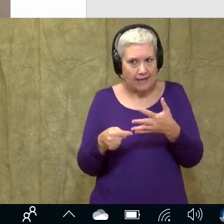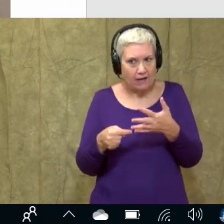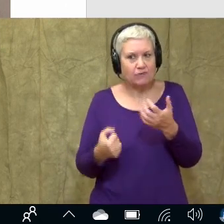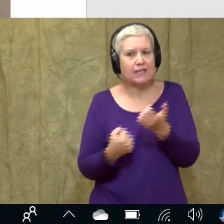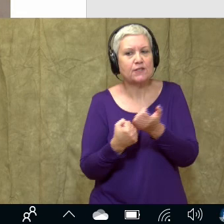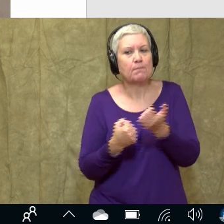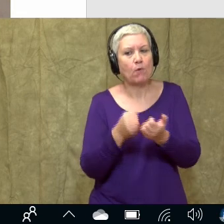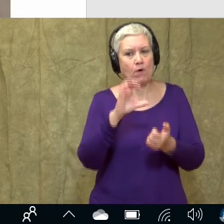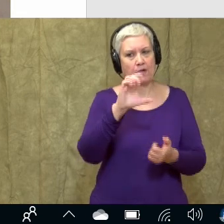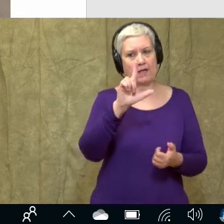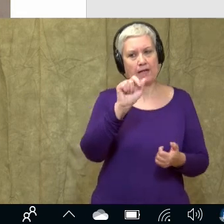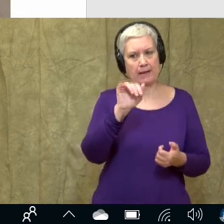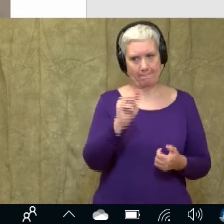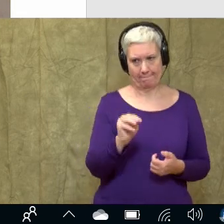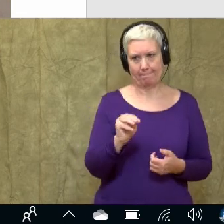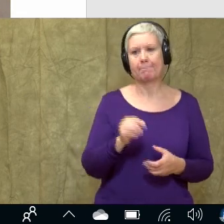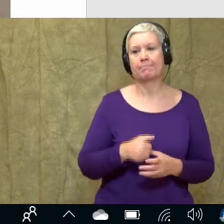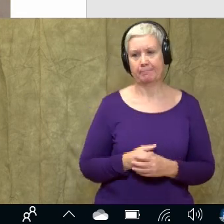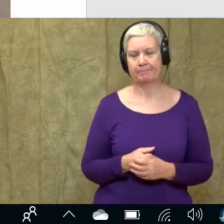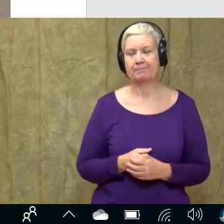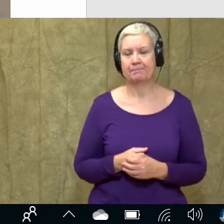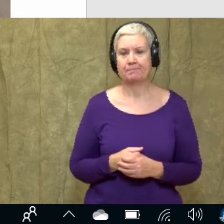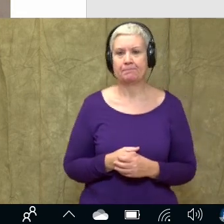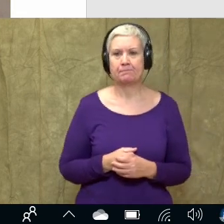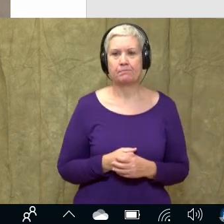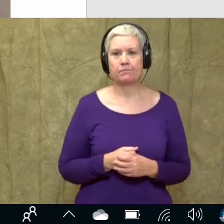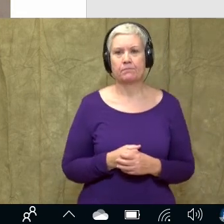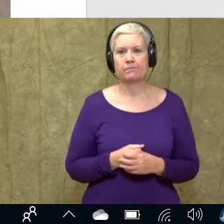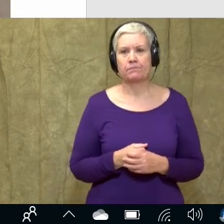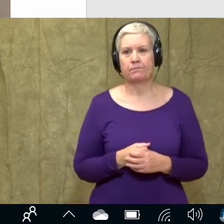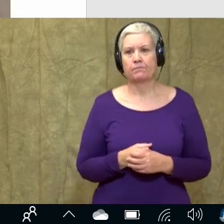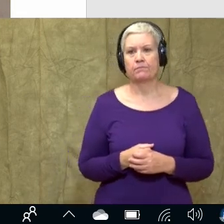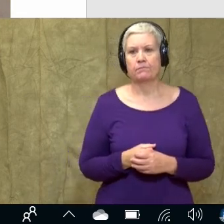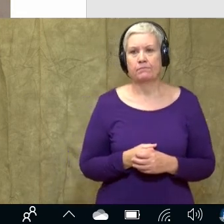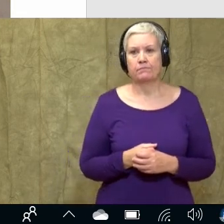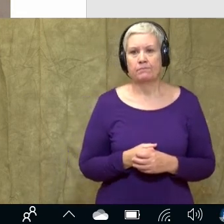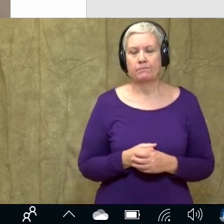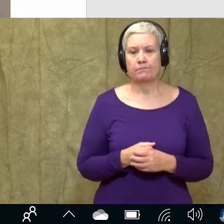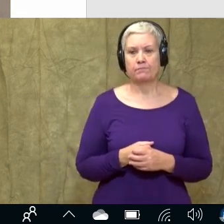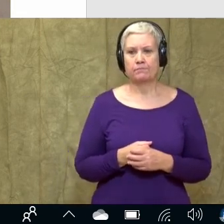this author uses to back up this point, okay?